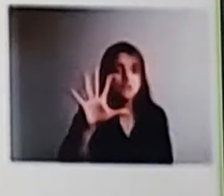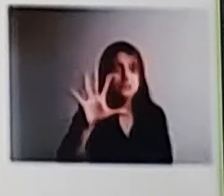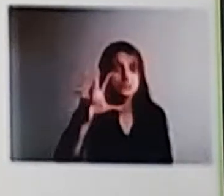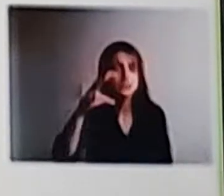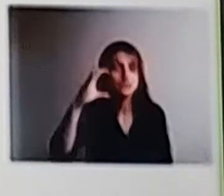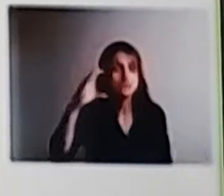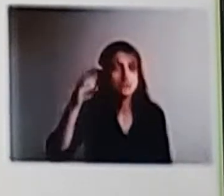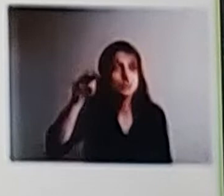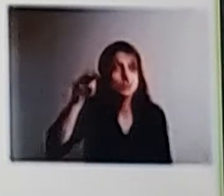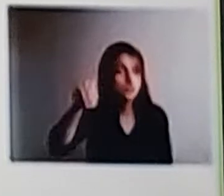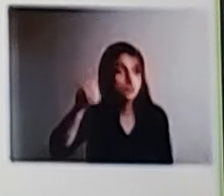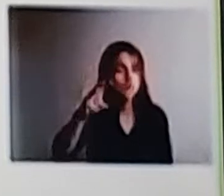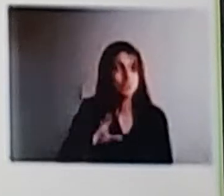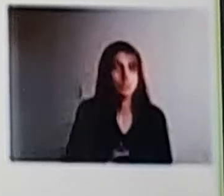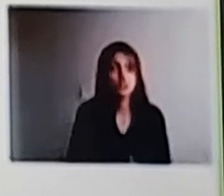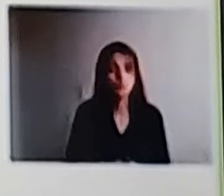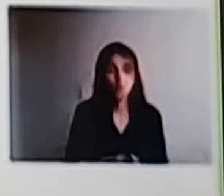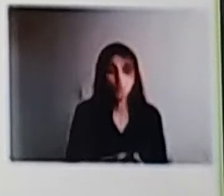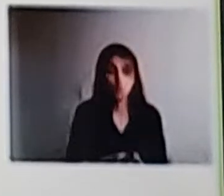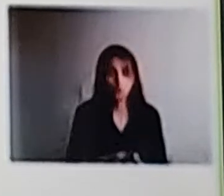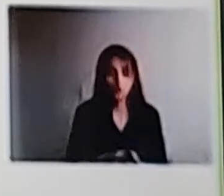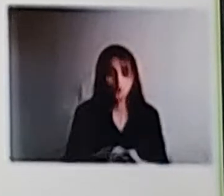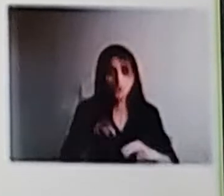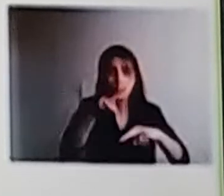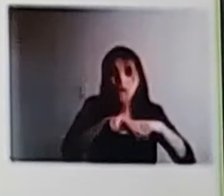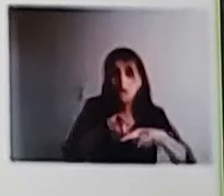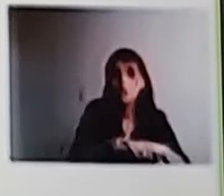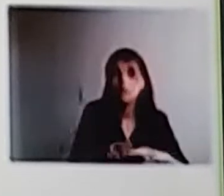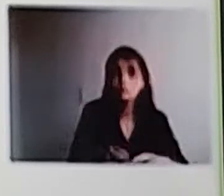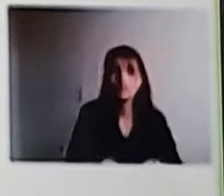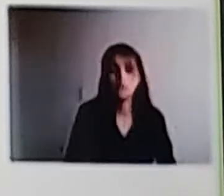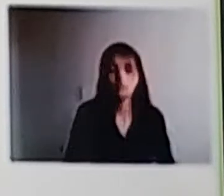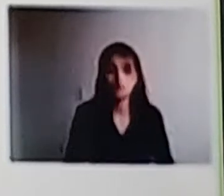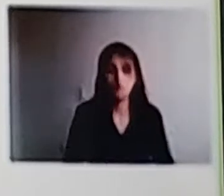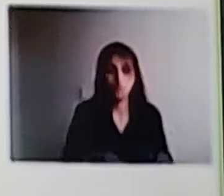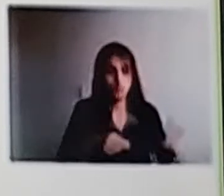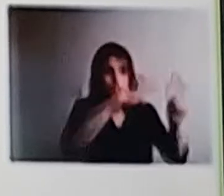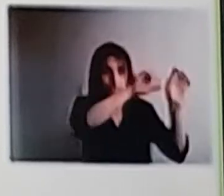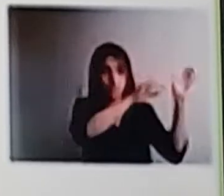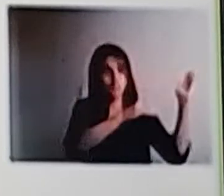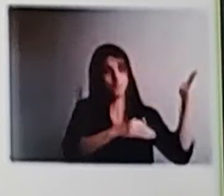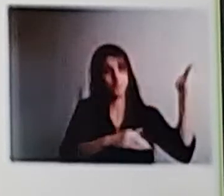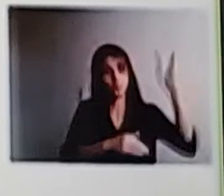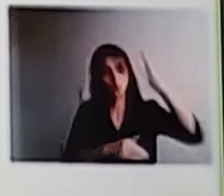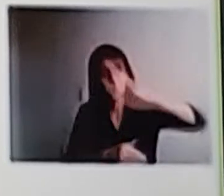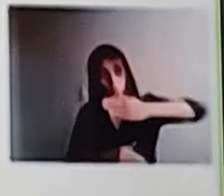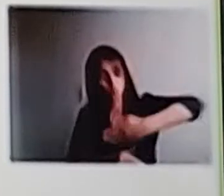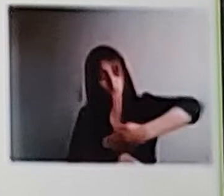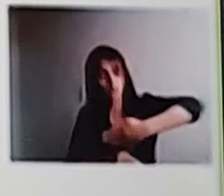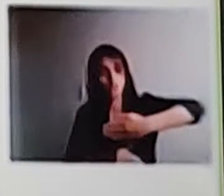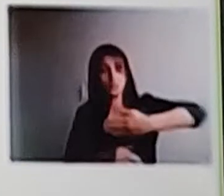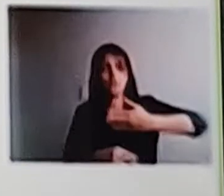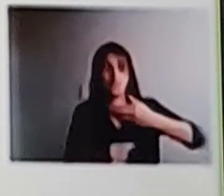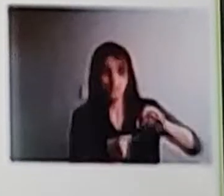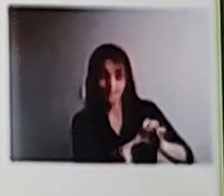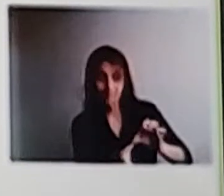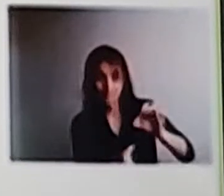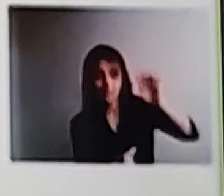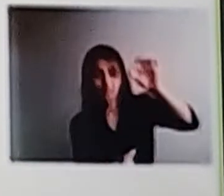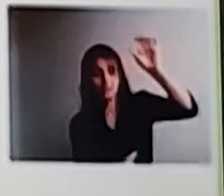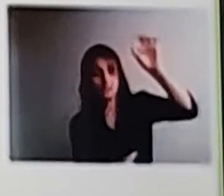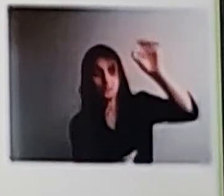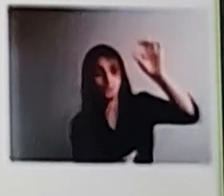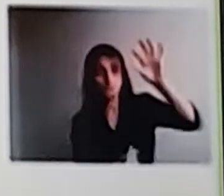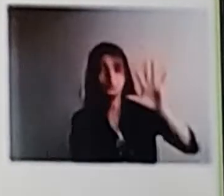and one in the side, which is going down. So it is very good. and the height of the sink also is